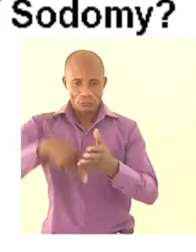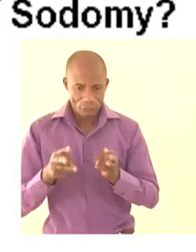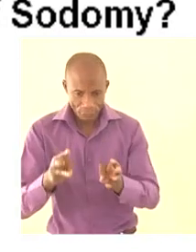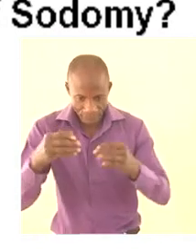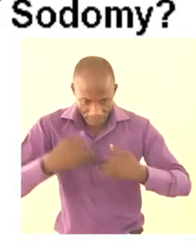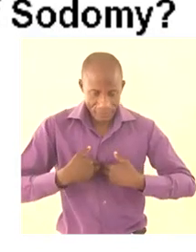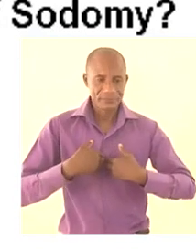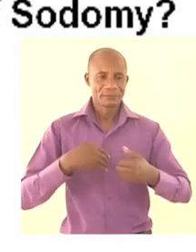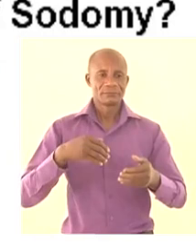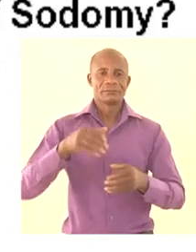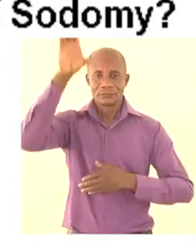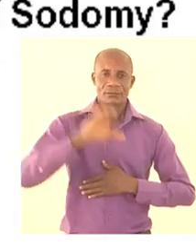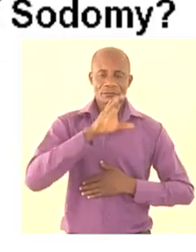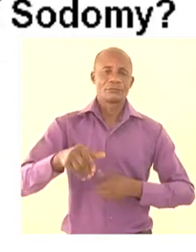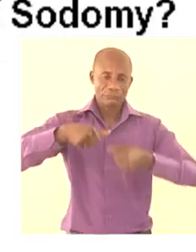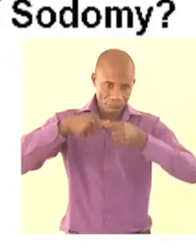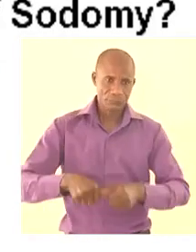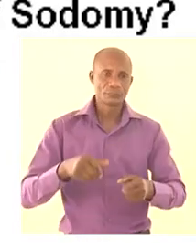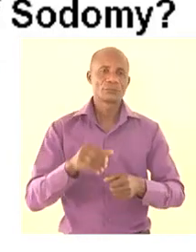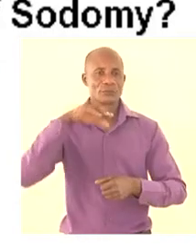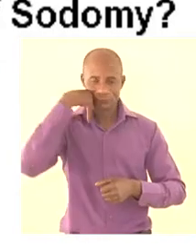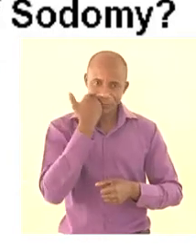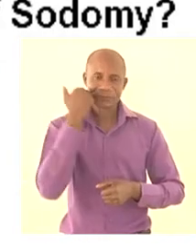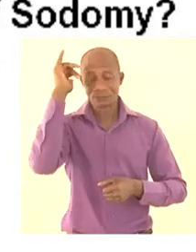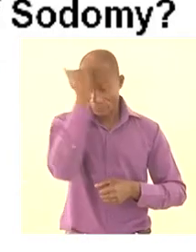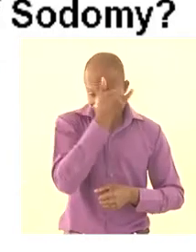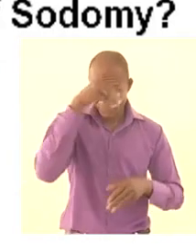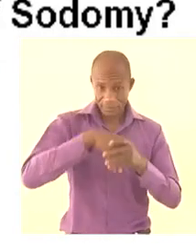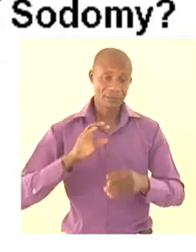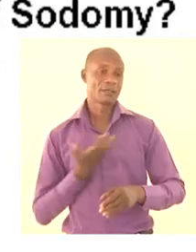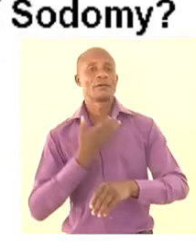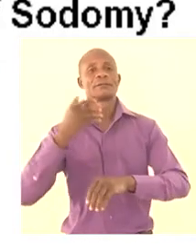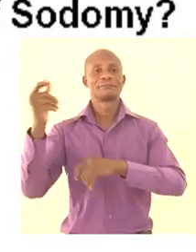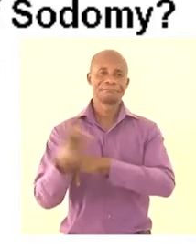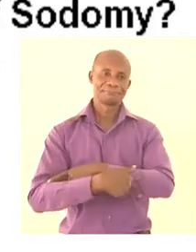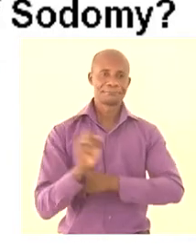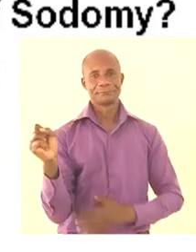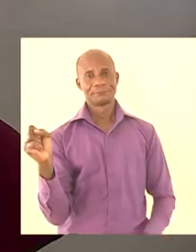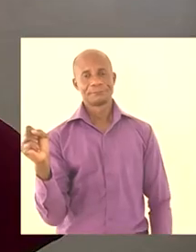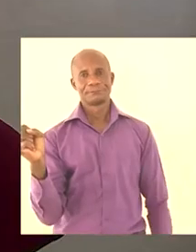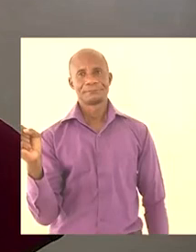a scandal as well as foolishness in our day?